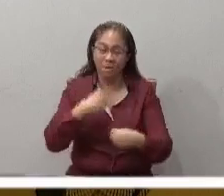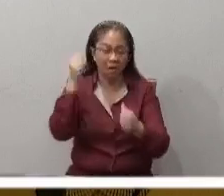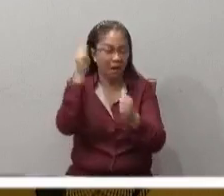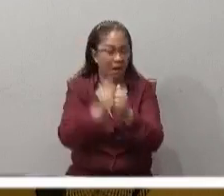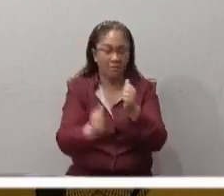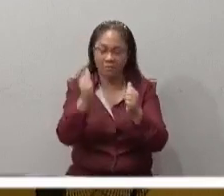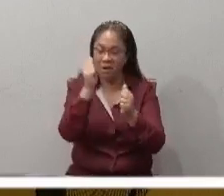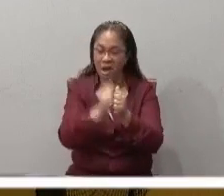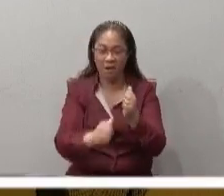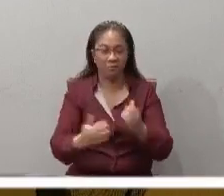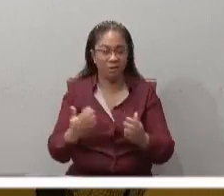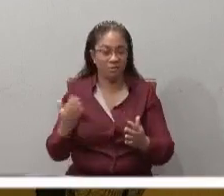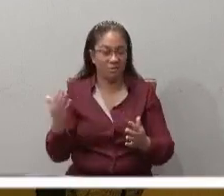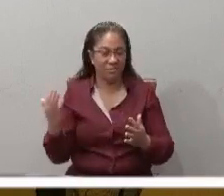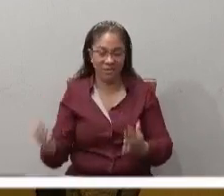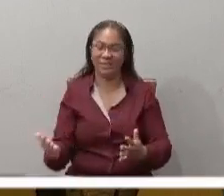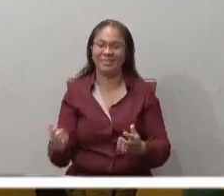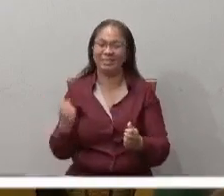nothing